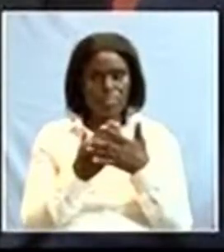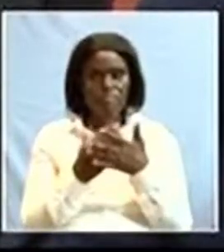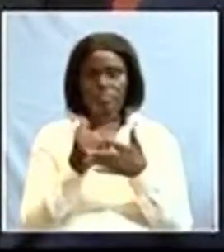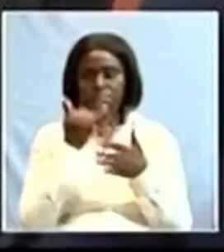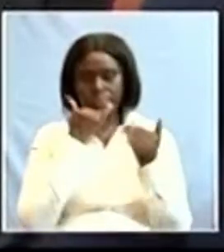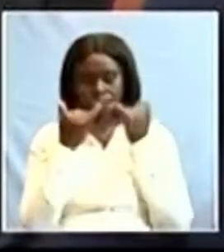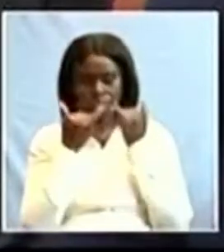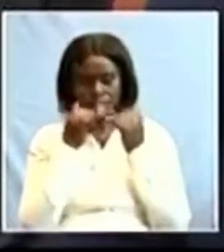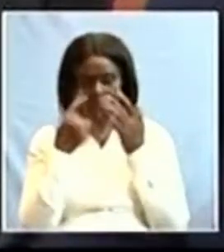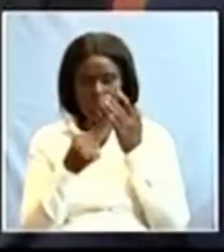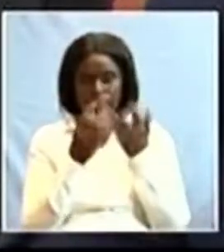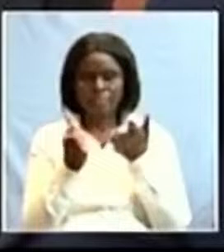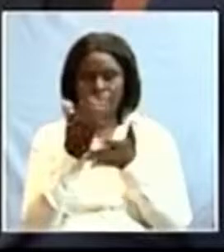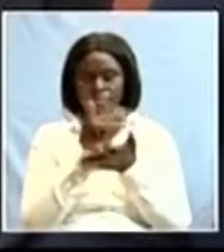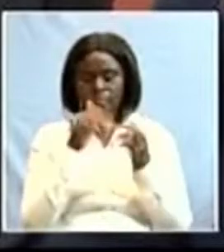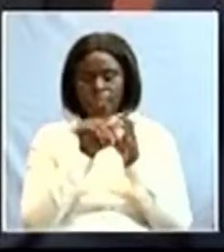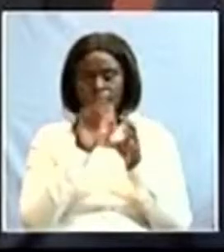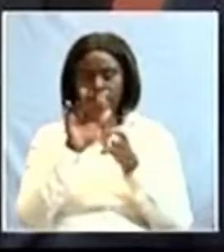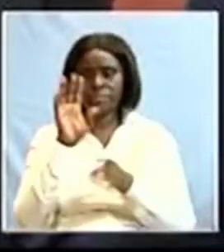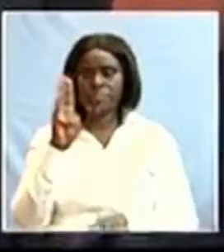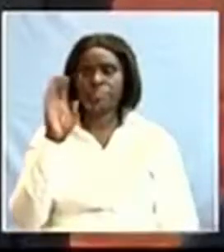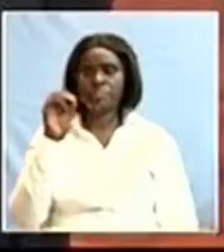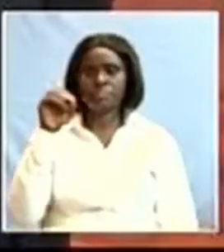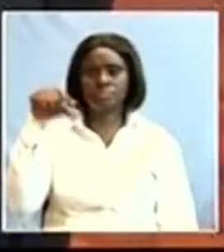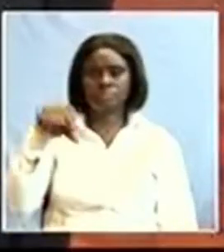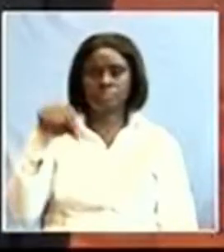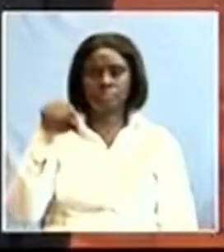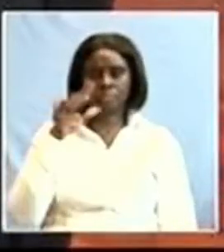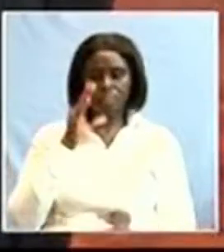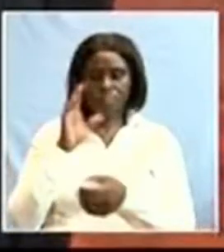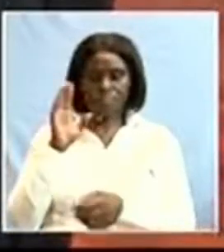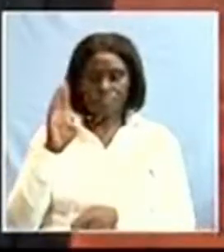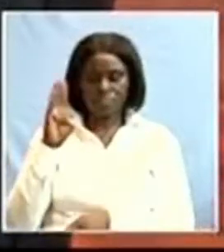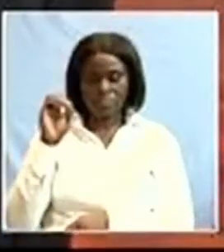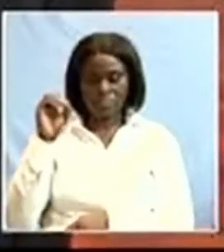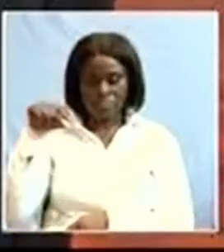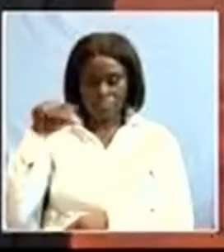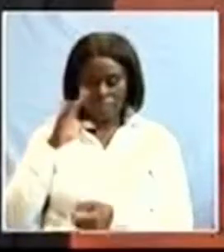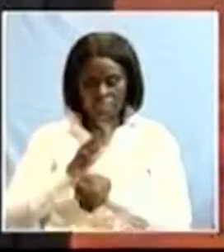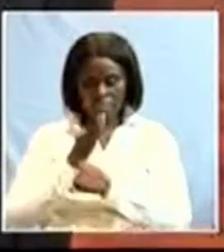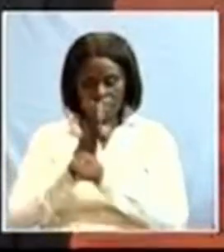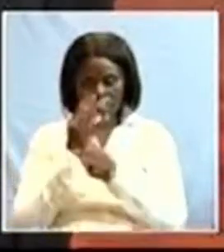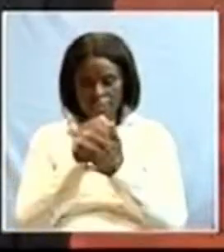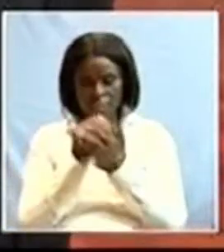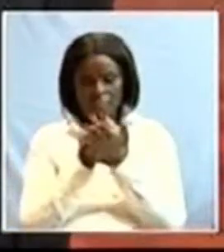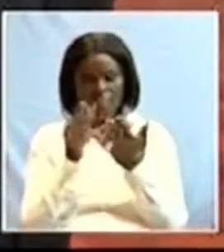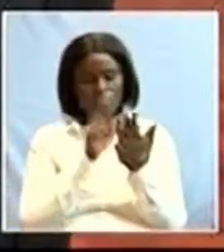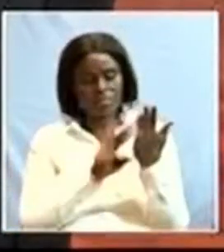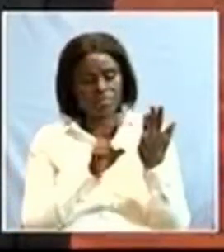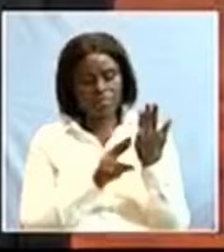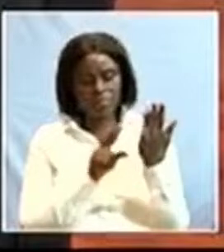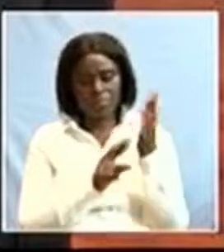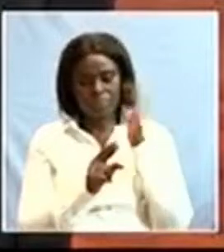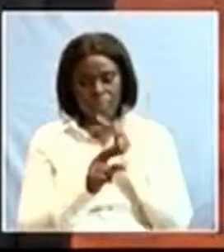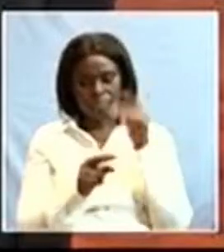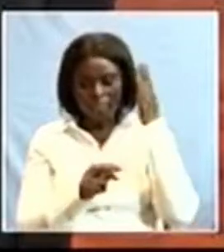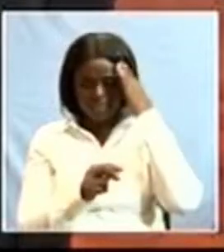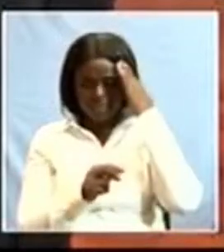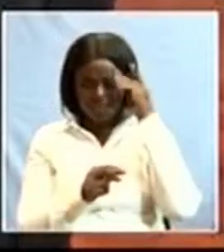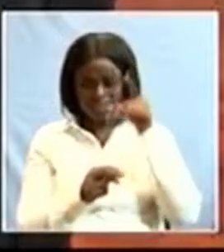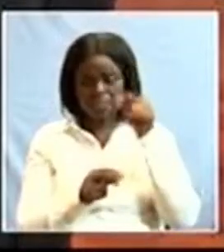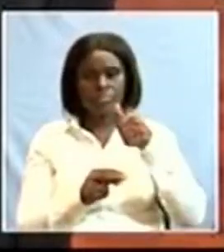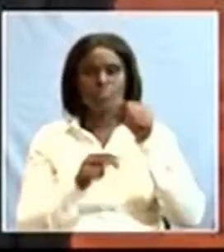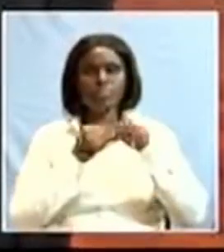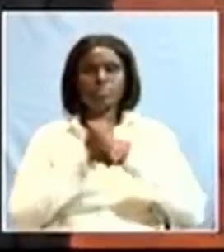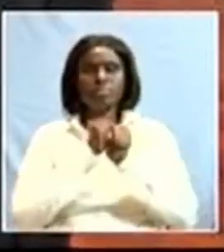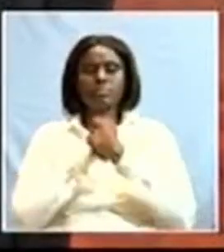errors that were corrected in the BOQs. After going through the amounts that the contractor quoted, it was discovered that they made some